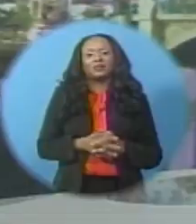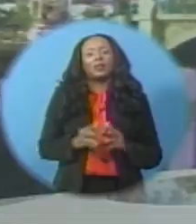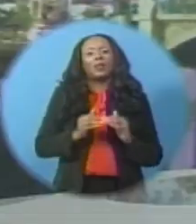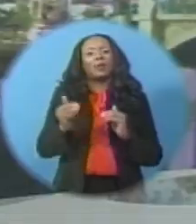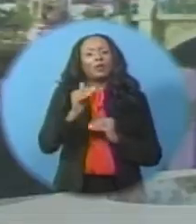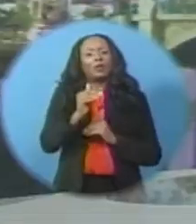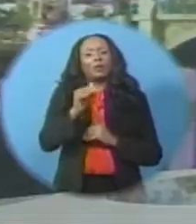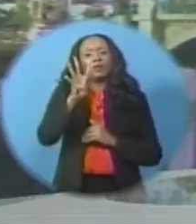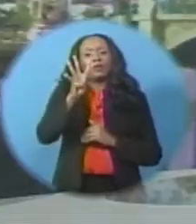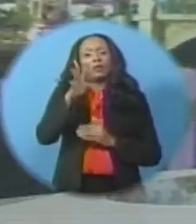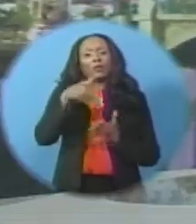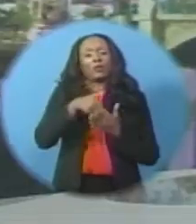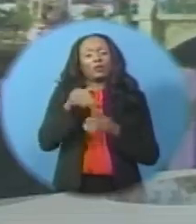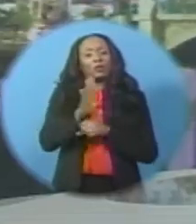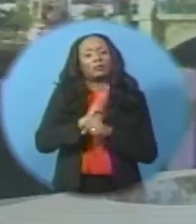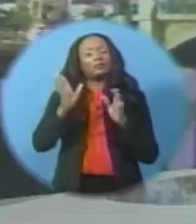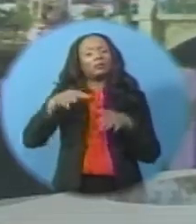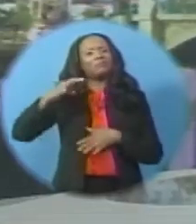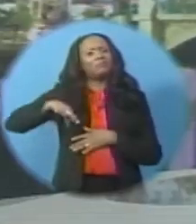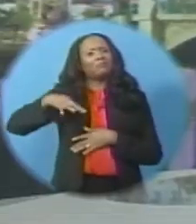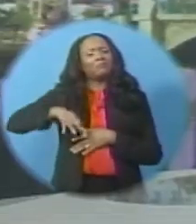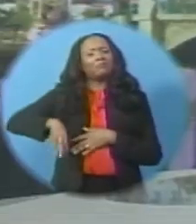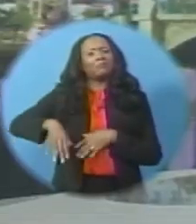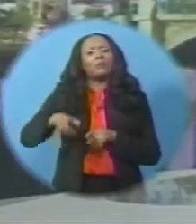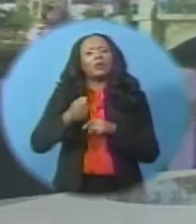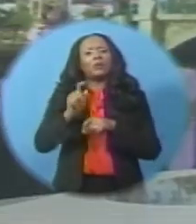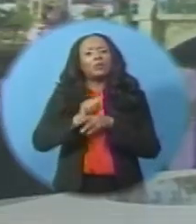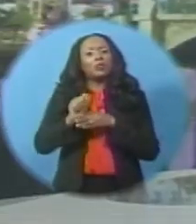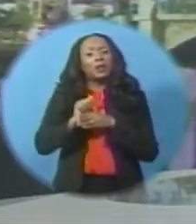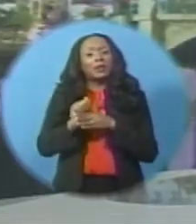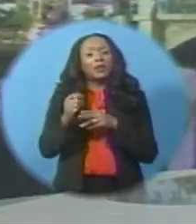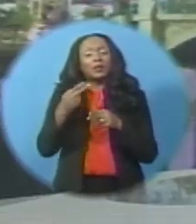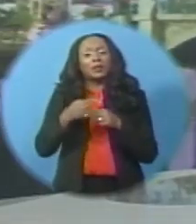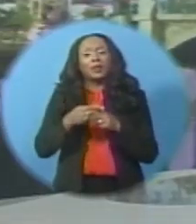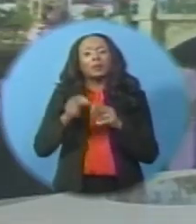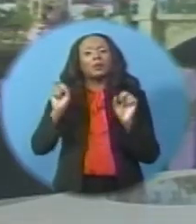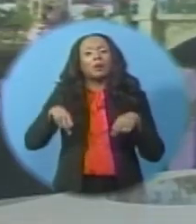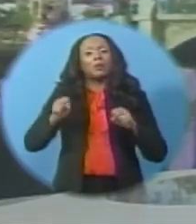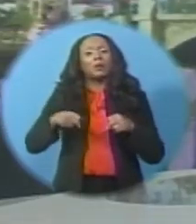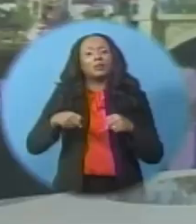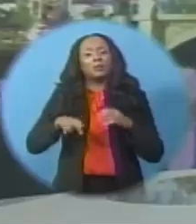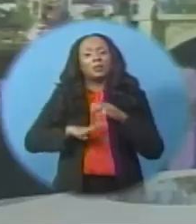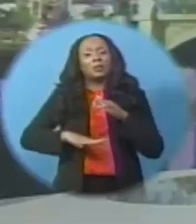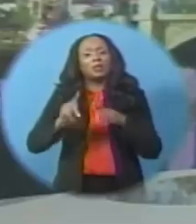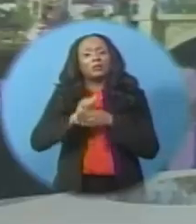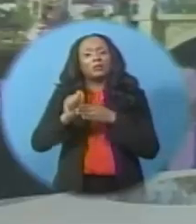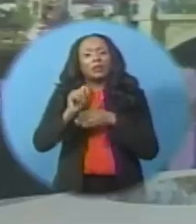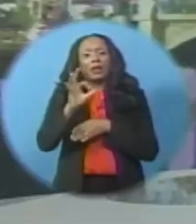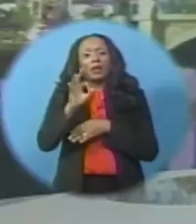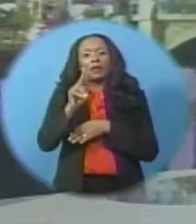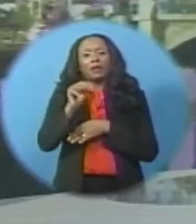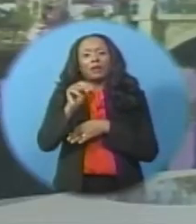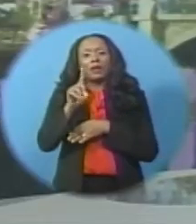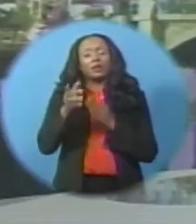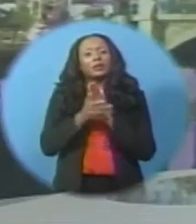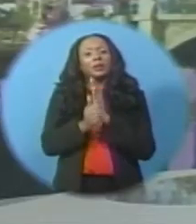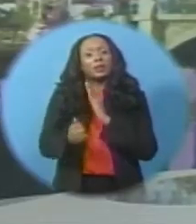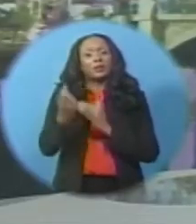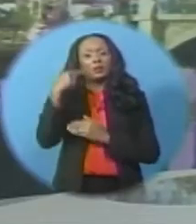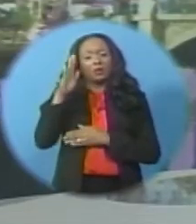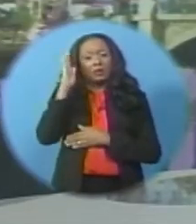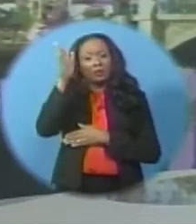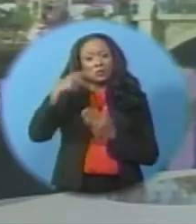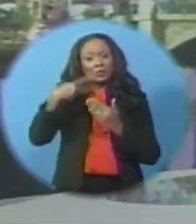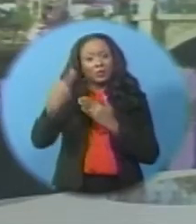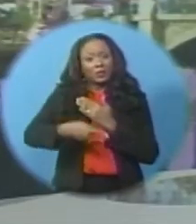Over 4,000 Barbadians have benefited from training under the Competency-Based Training Fund Skills for the Future program.